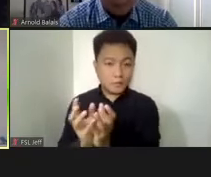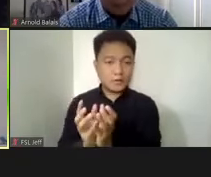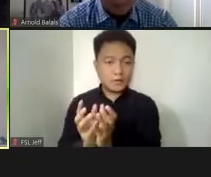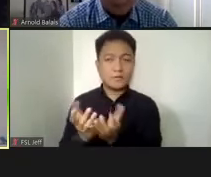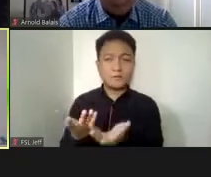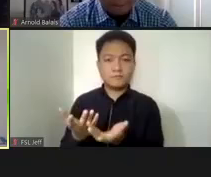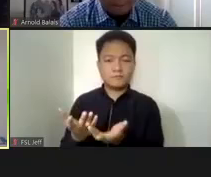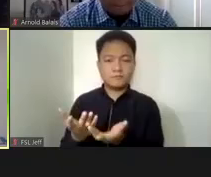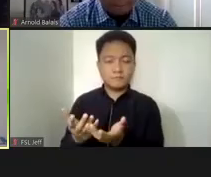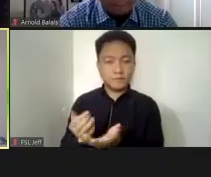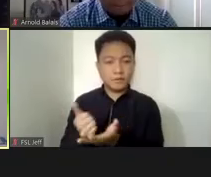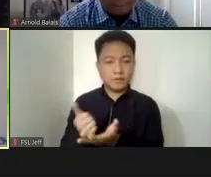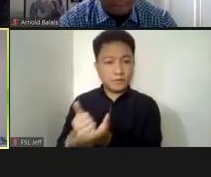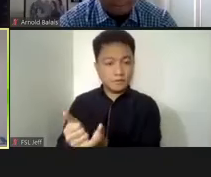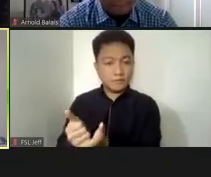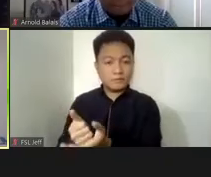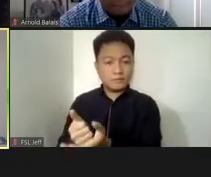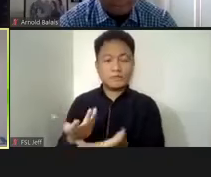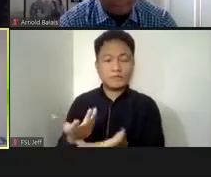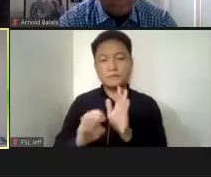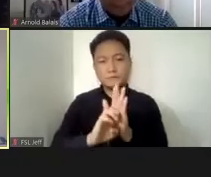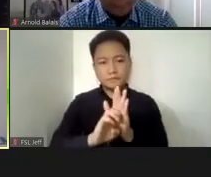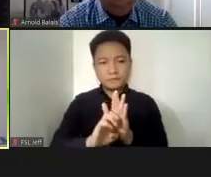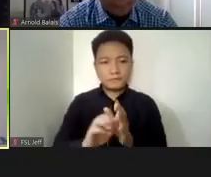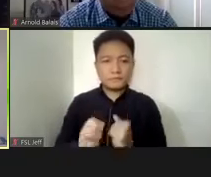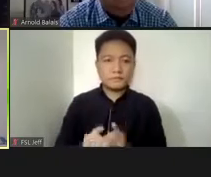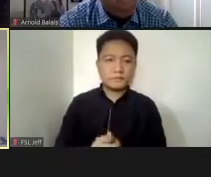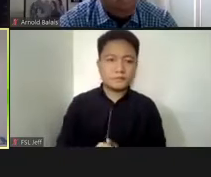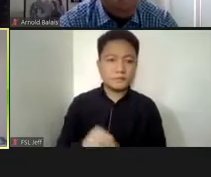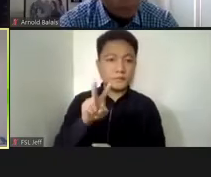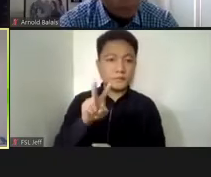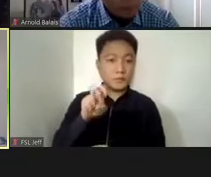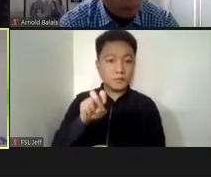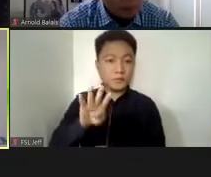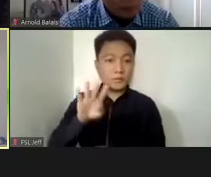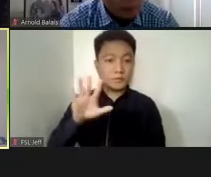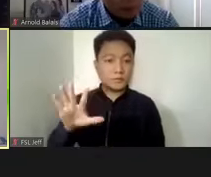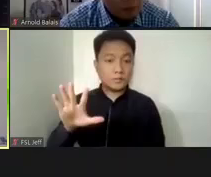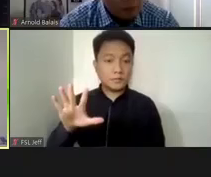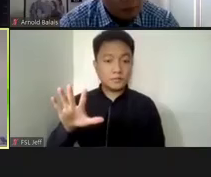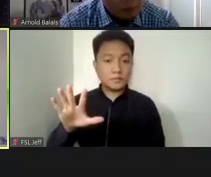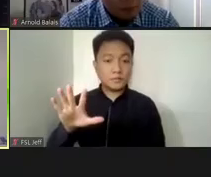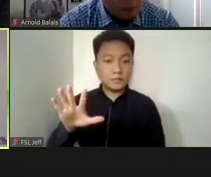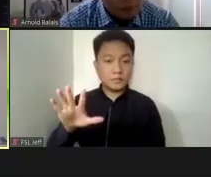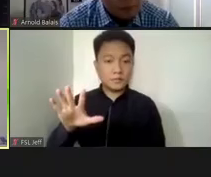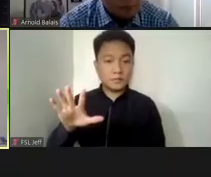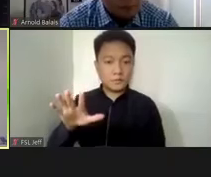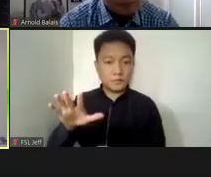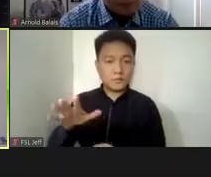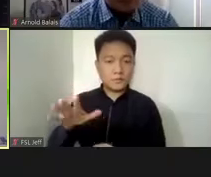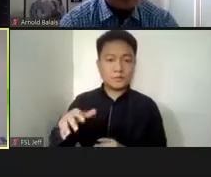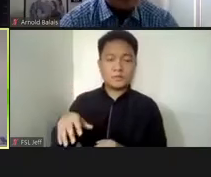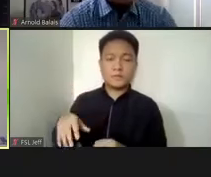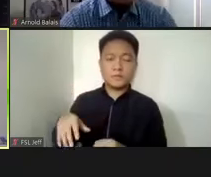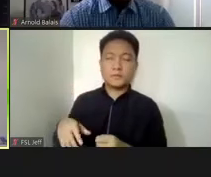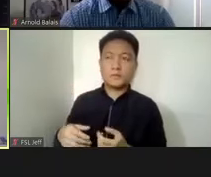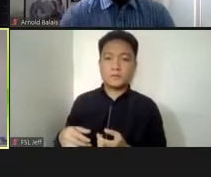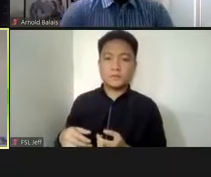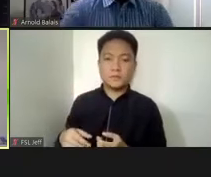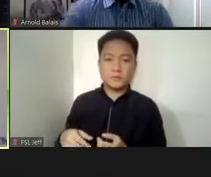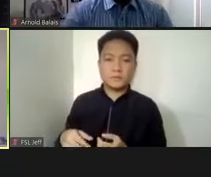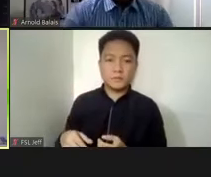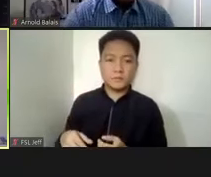energized. I would have probably gone to more than half of it, no? And each one has a very different experience. But whenever I go to